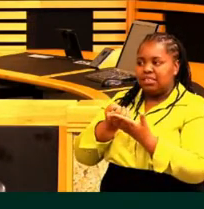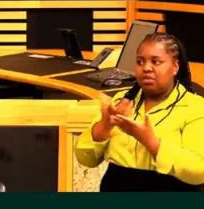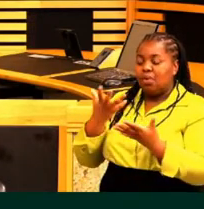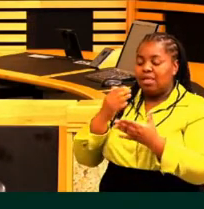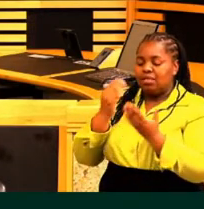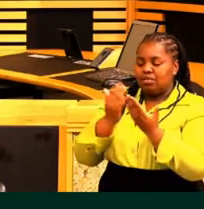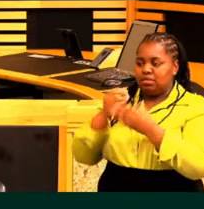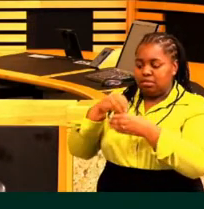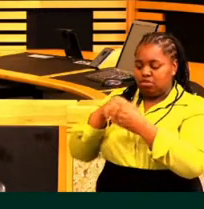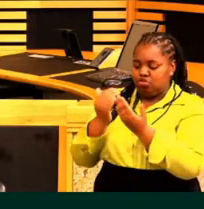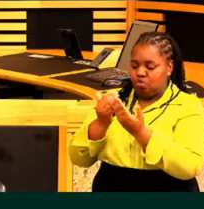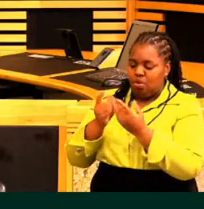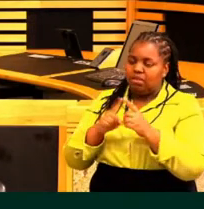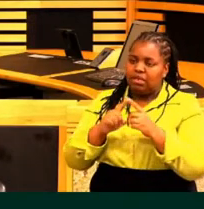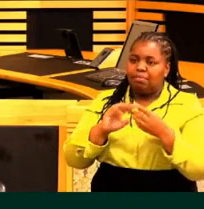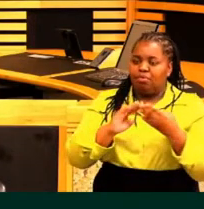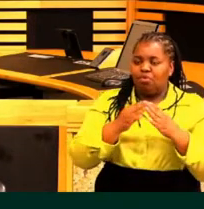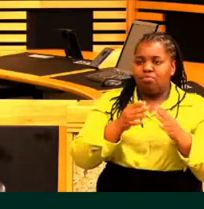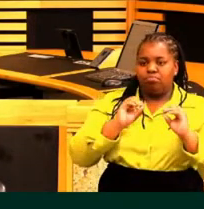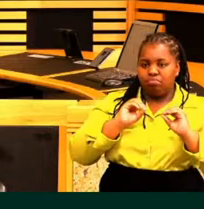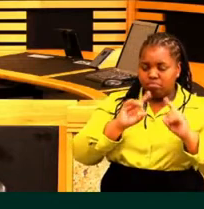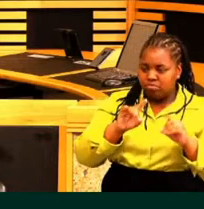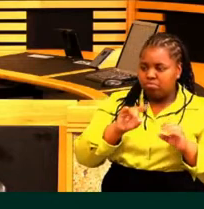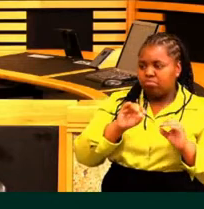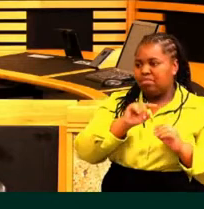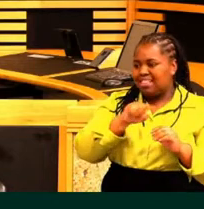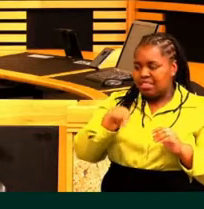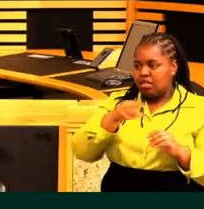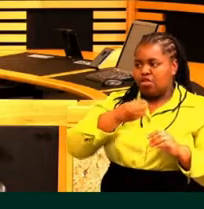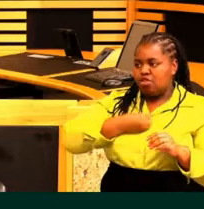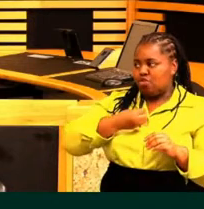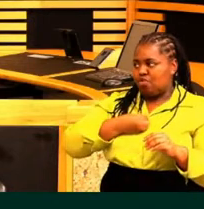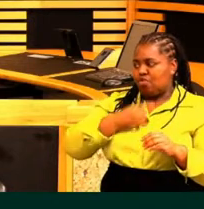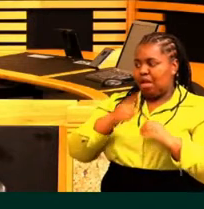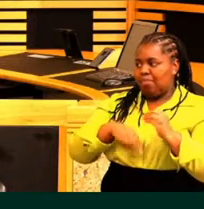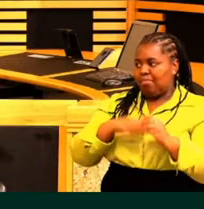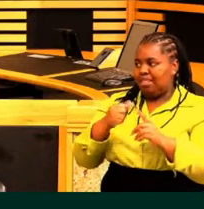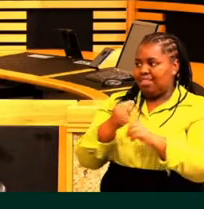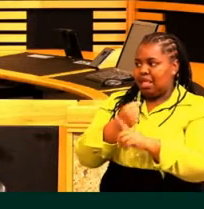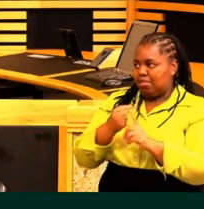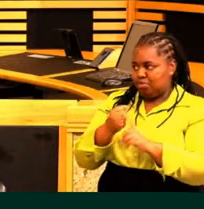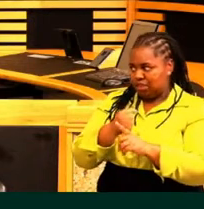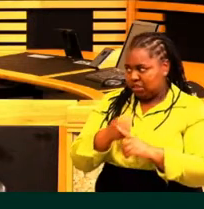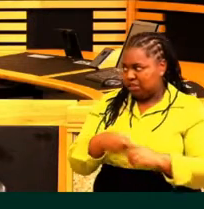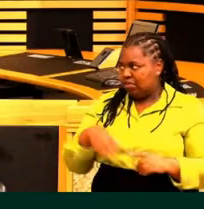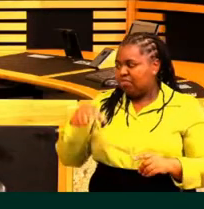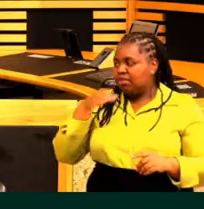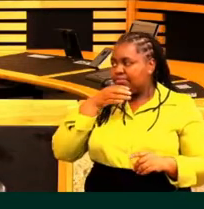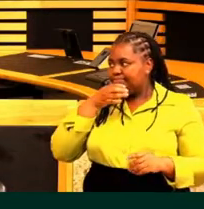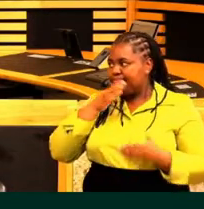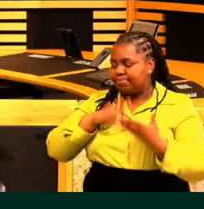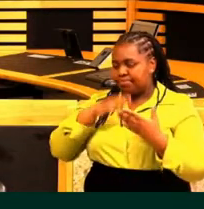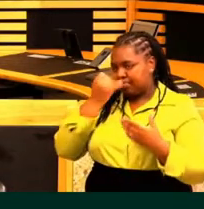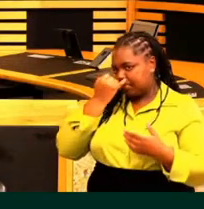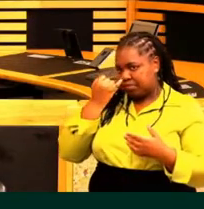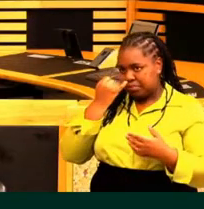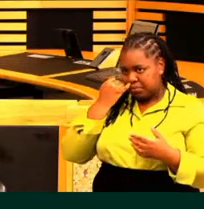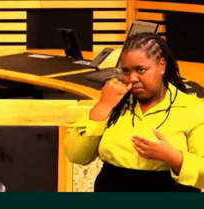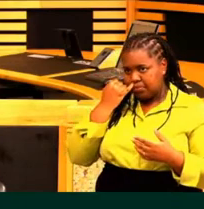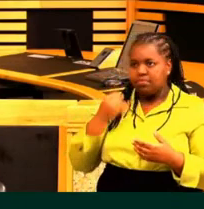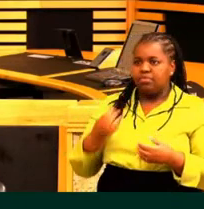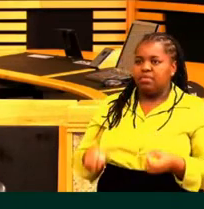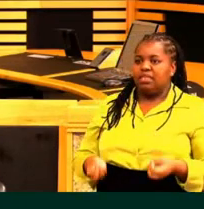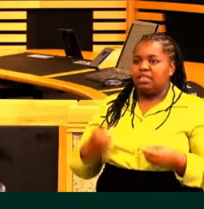schools and communities to educate young people about the risk of substance abuse alternative Recreation opportunity